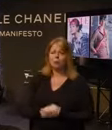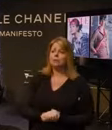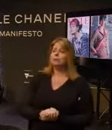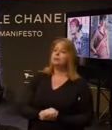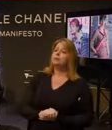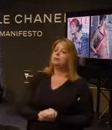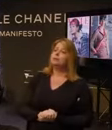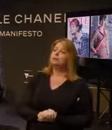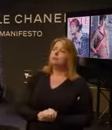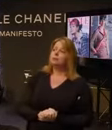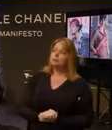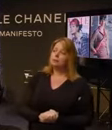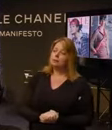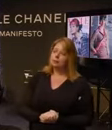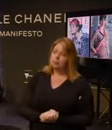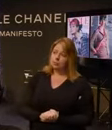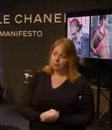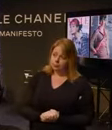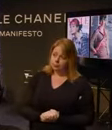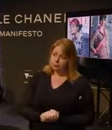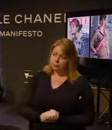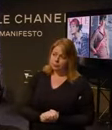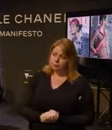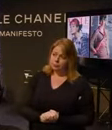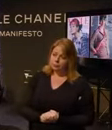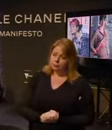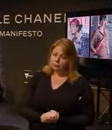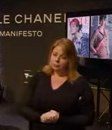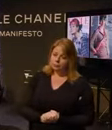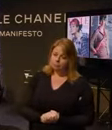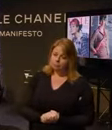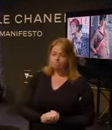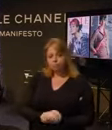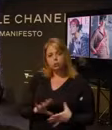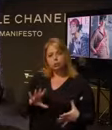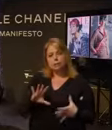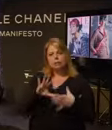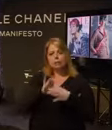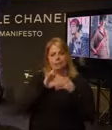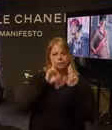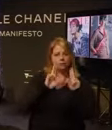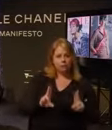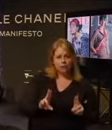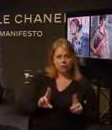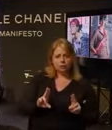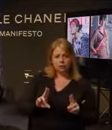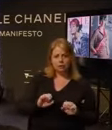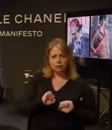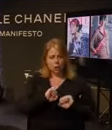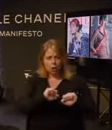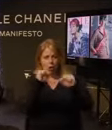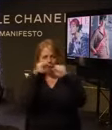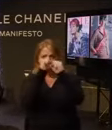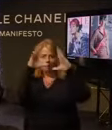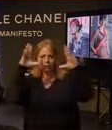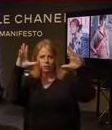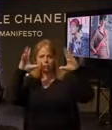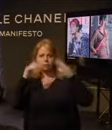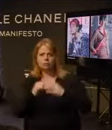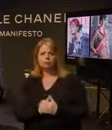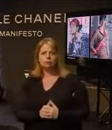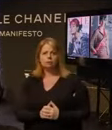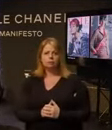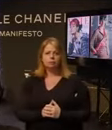think, again, it's one of those things that, you know, it's connected to fashion and it's part of her vision, and it really does give